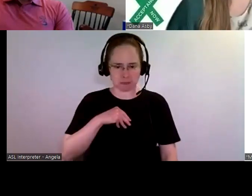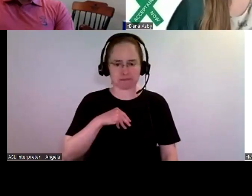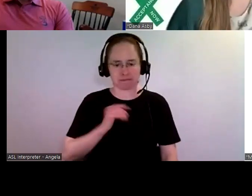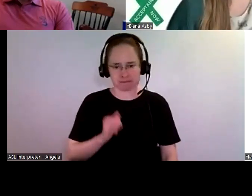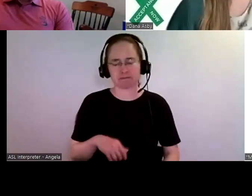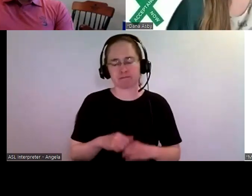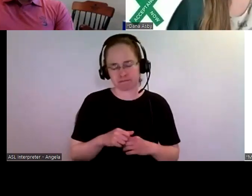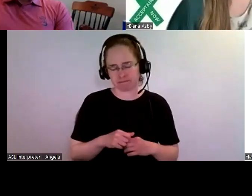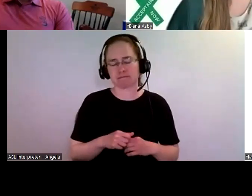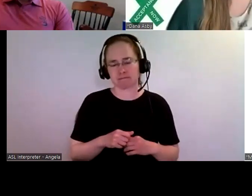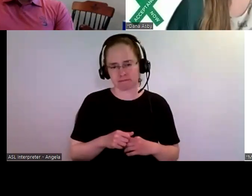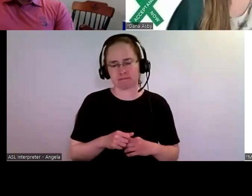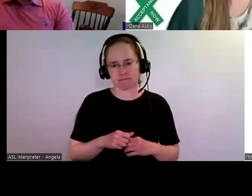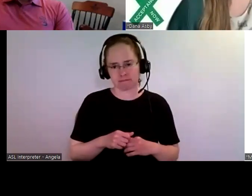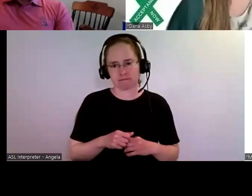All right.